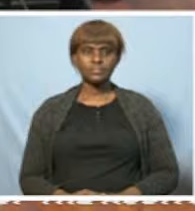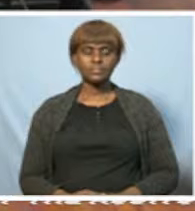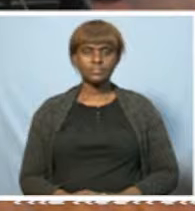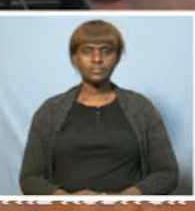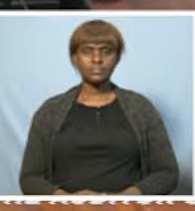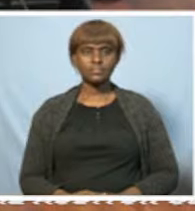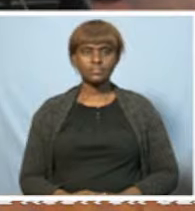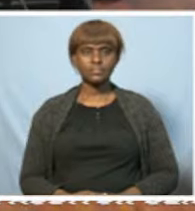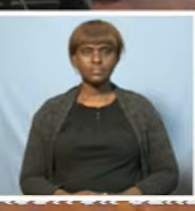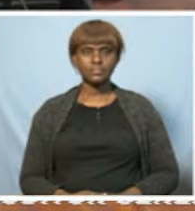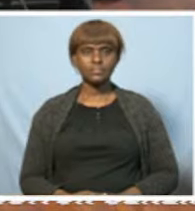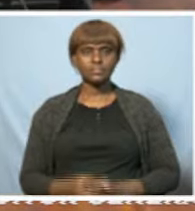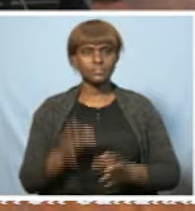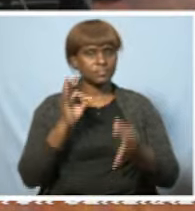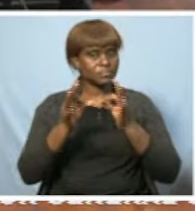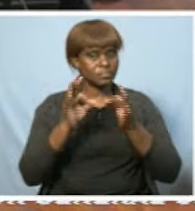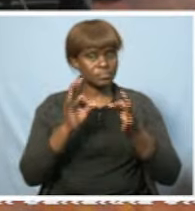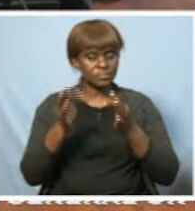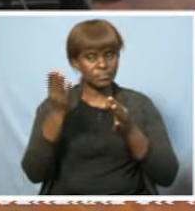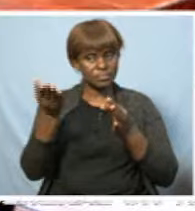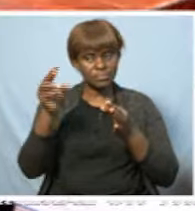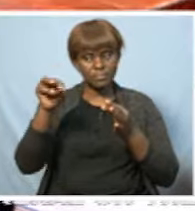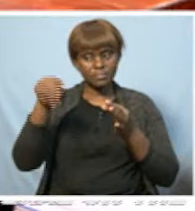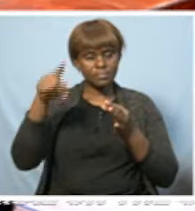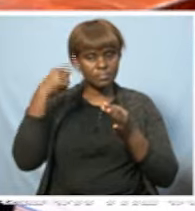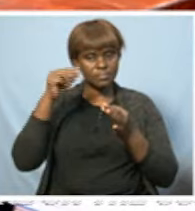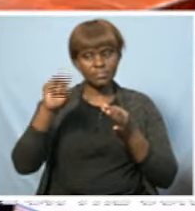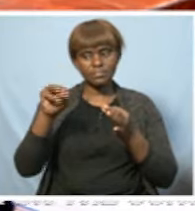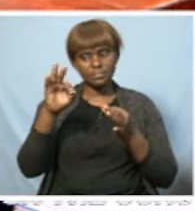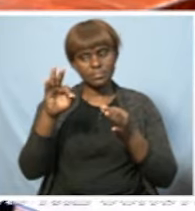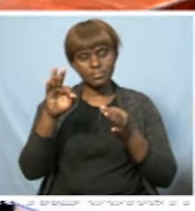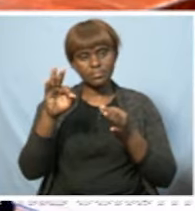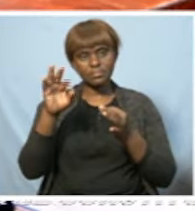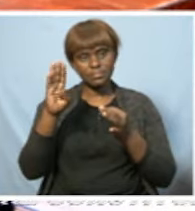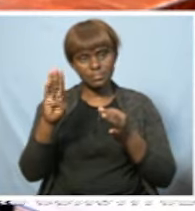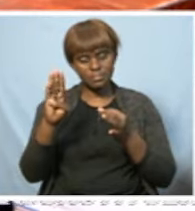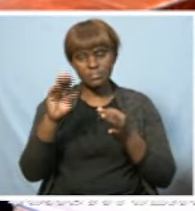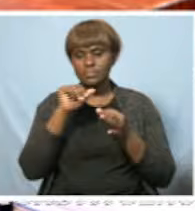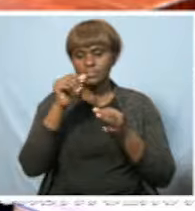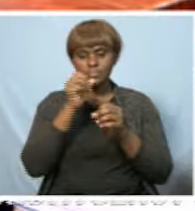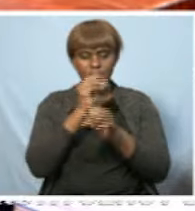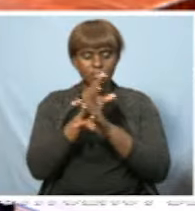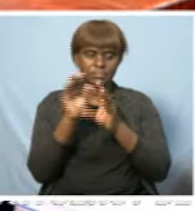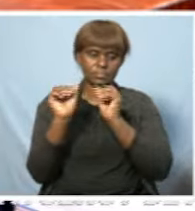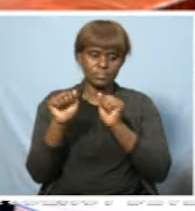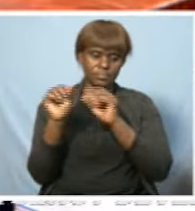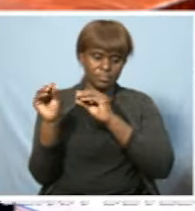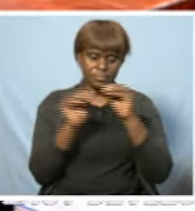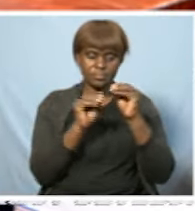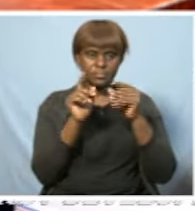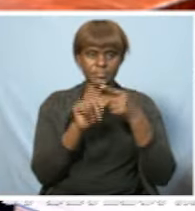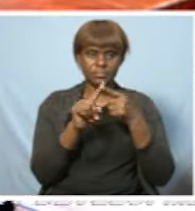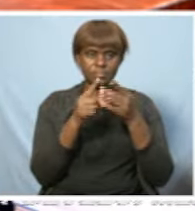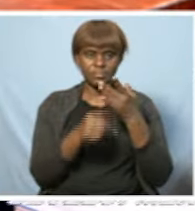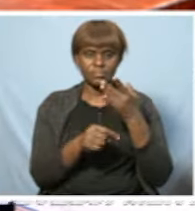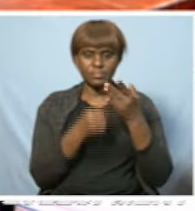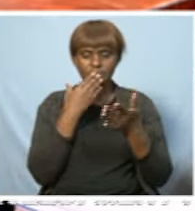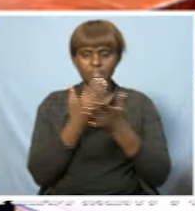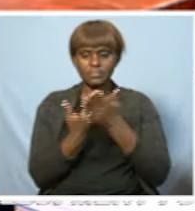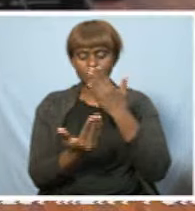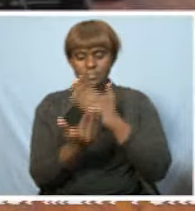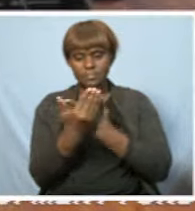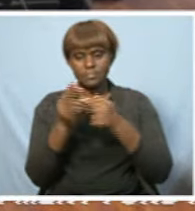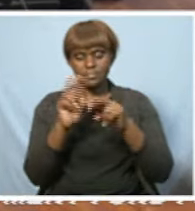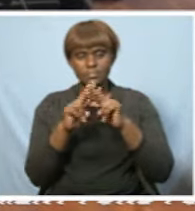Okay. If the Honorable Member from Mufumbwe is not ready, we can go to... Good morning,